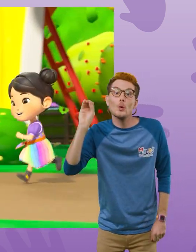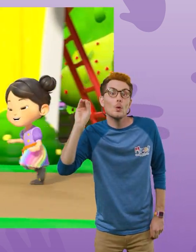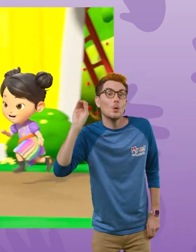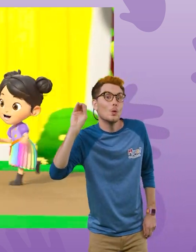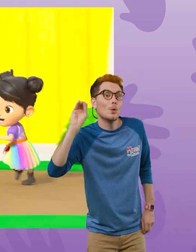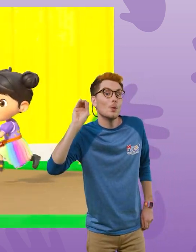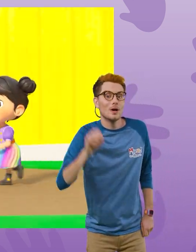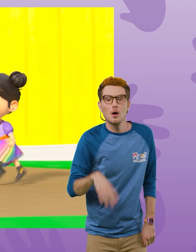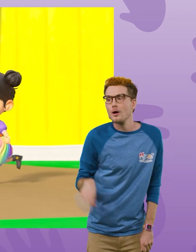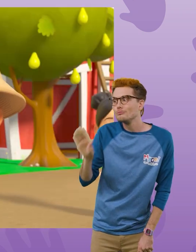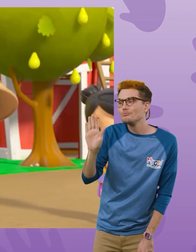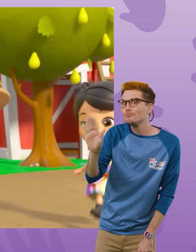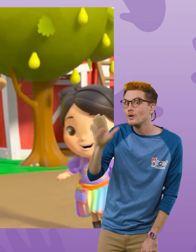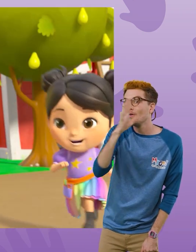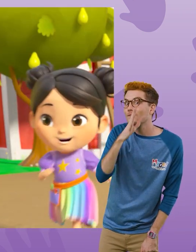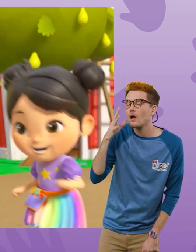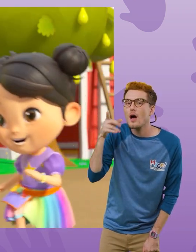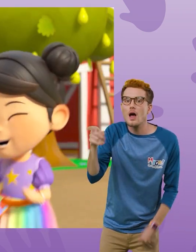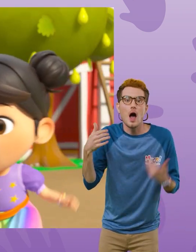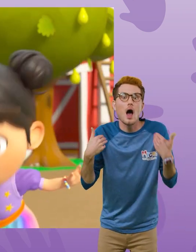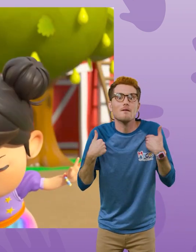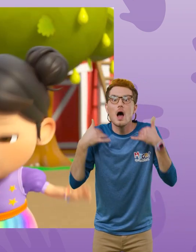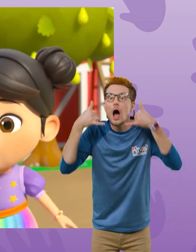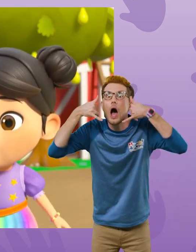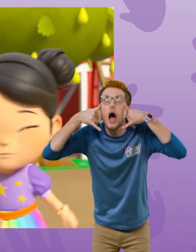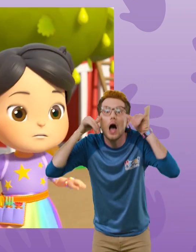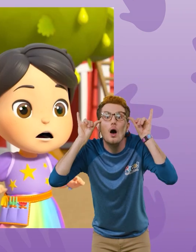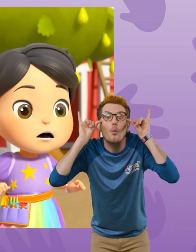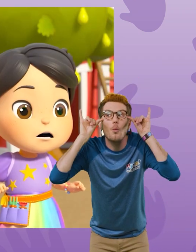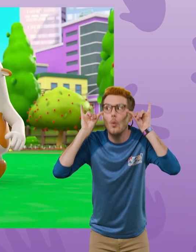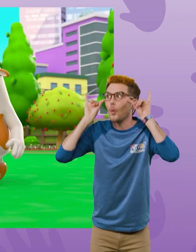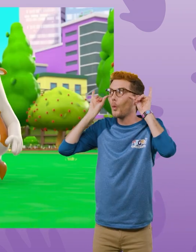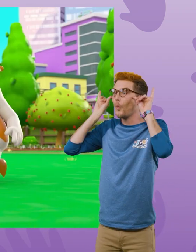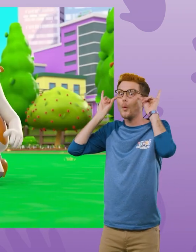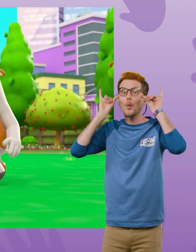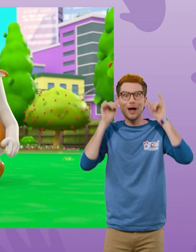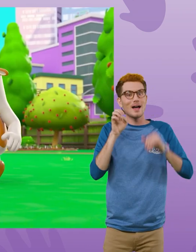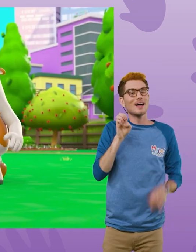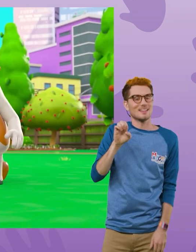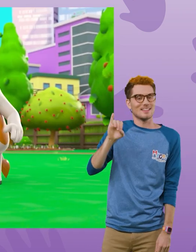E-I-E-I-O. And on his farm he had a cow,